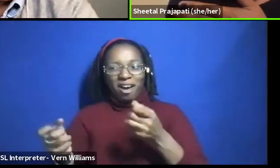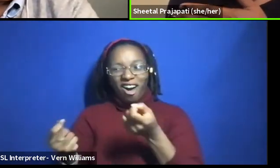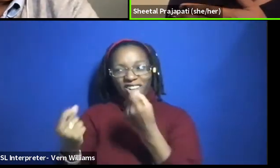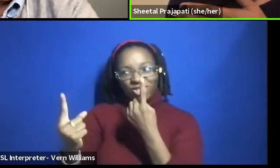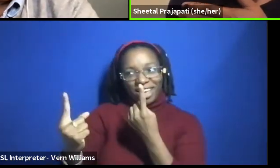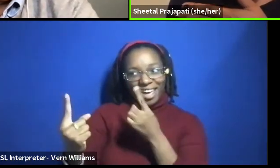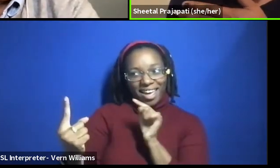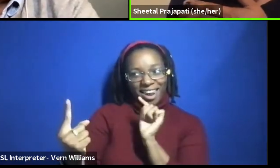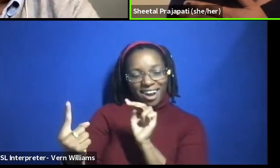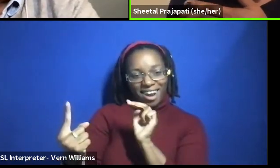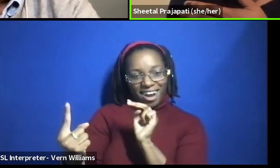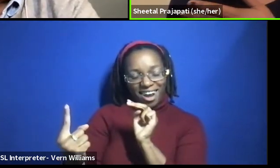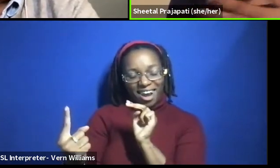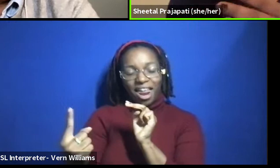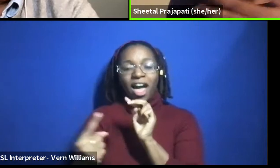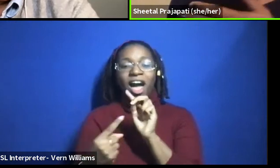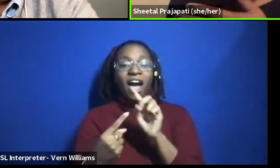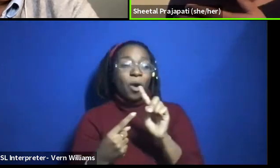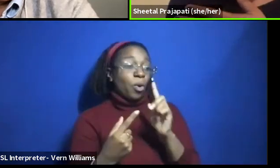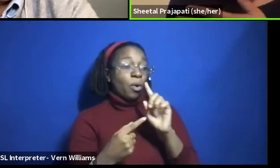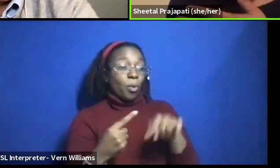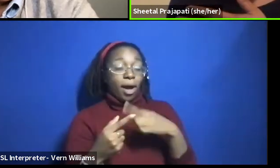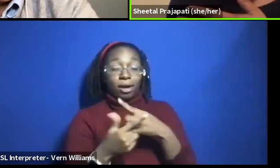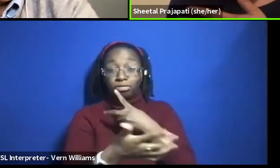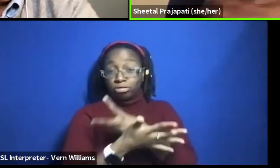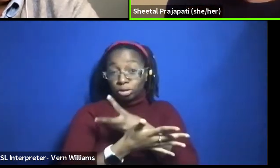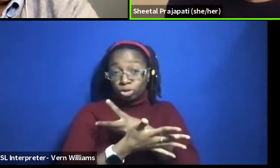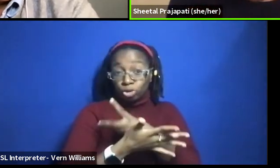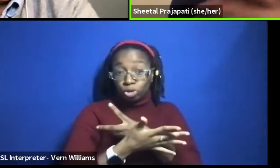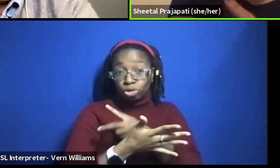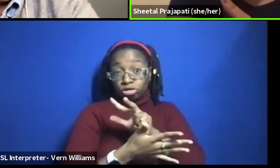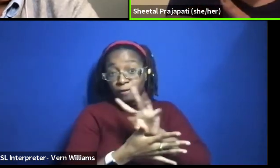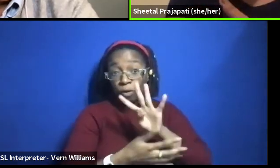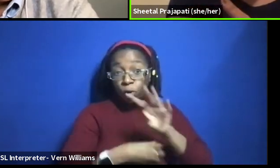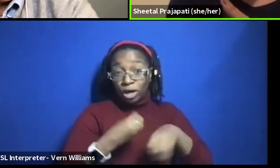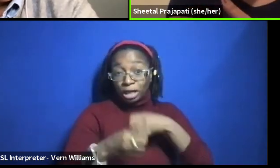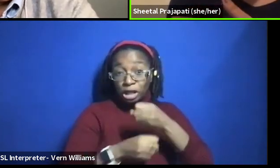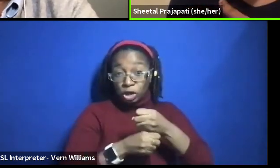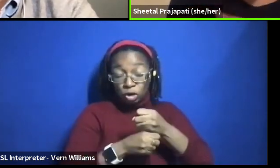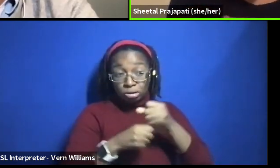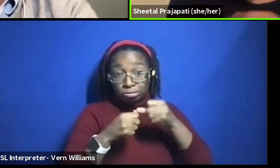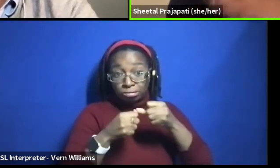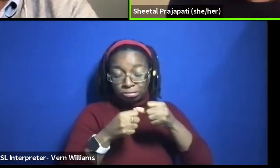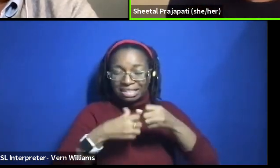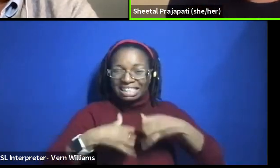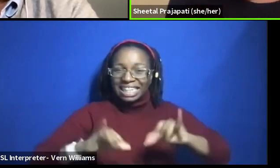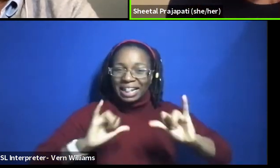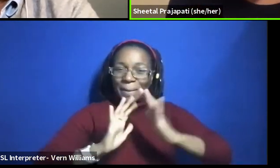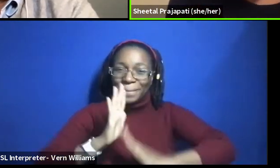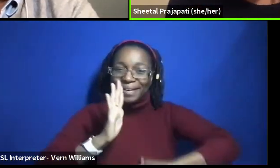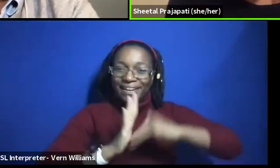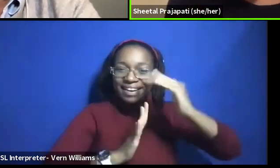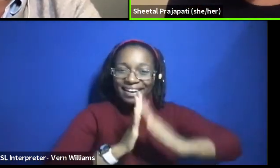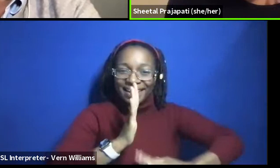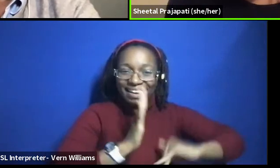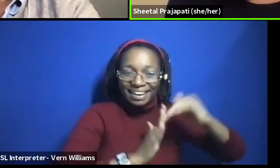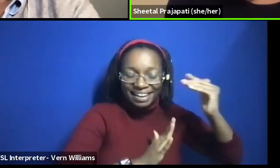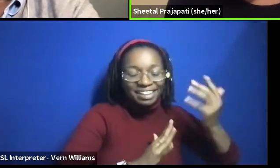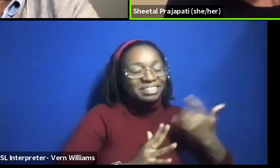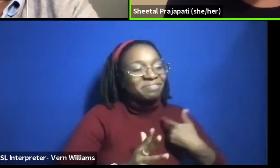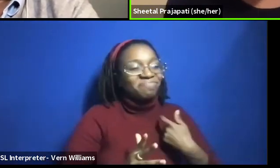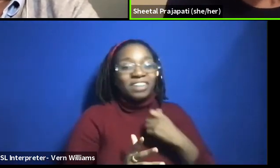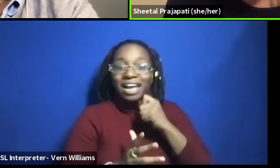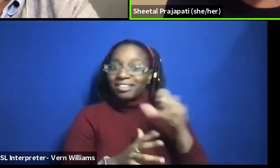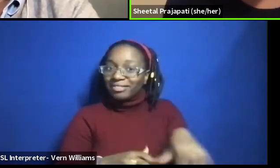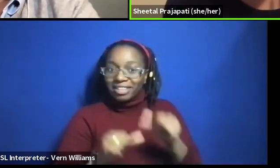I was in graduate school after that. So for about 3 or 4 more years during the entire time I was studying. I didn't take another painting class. I got a